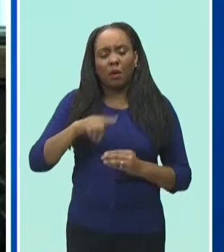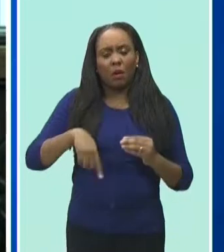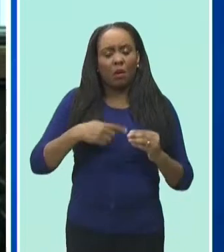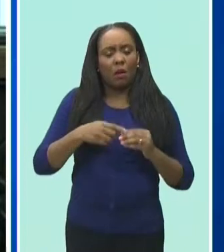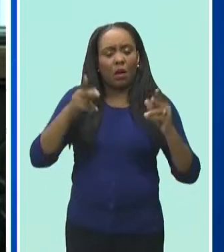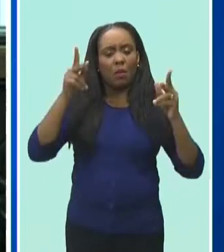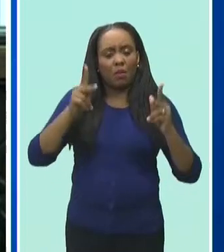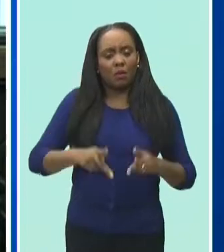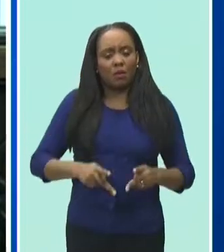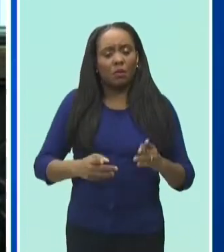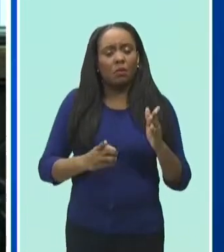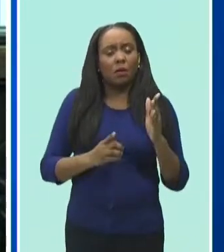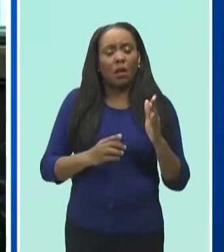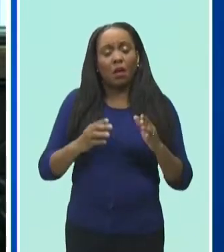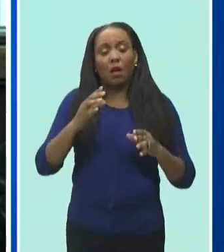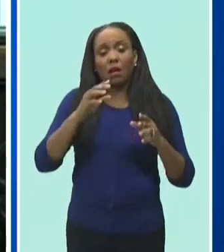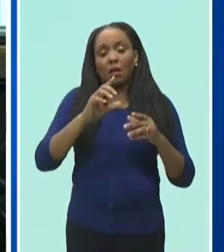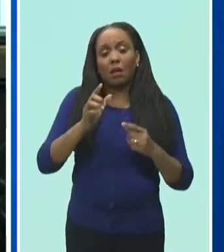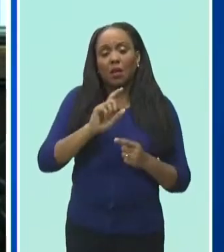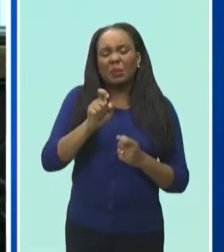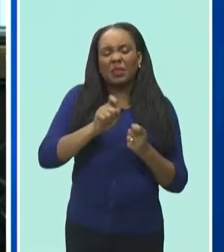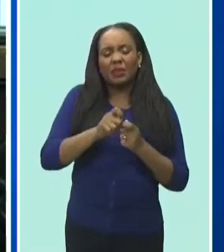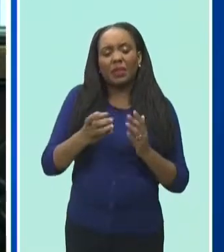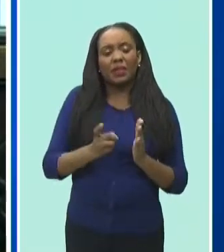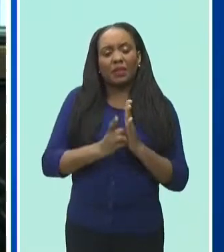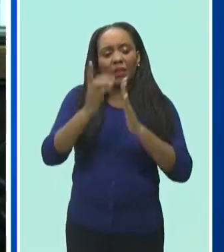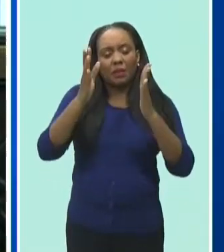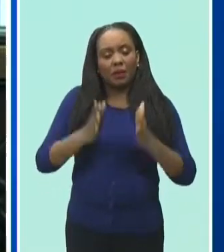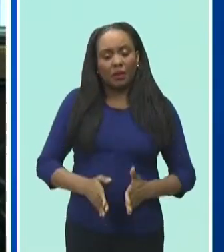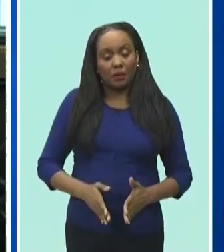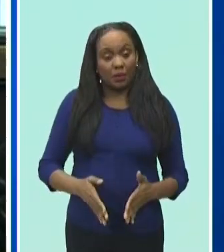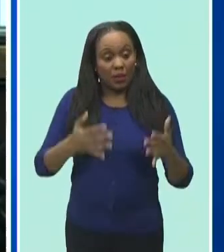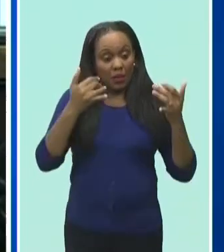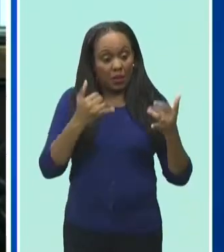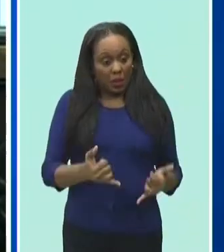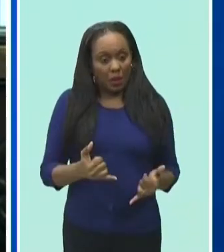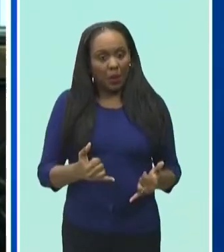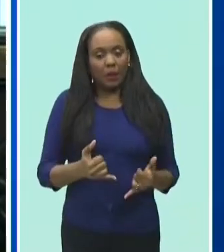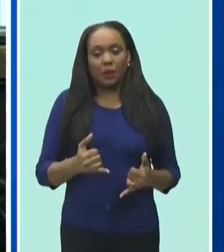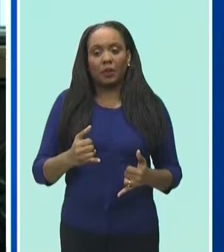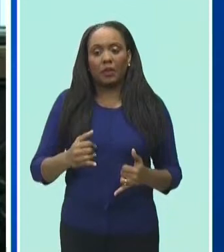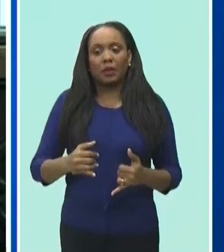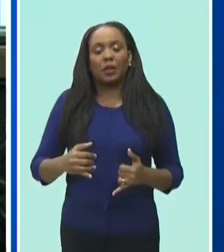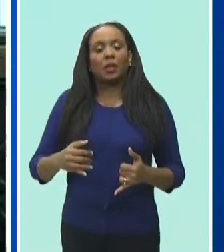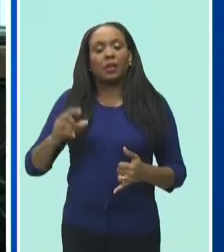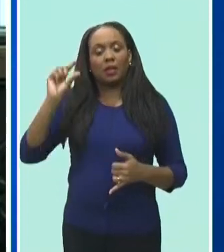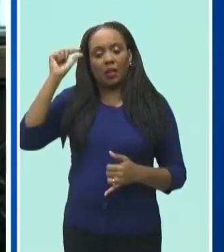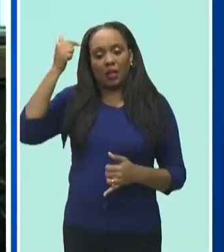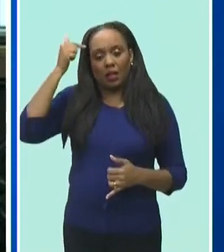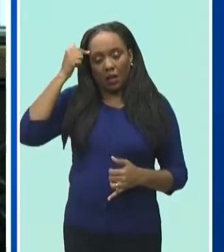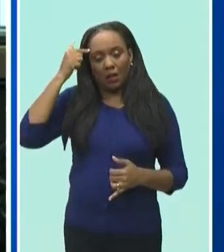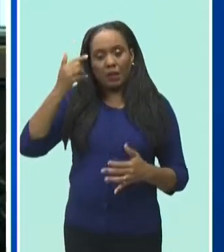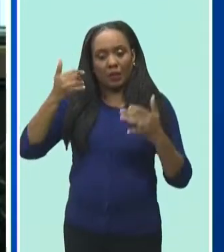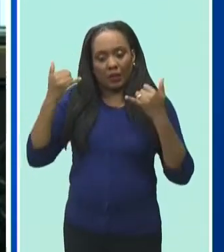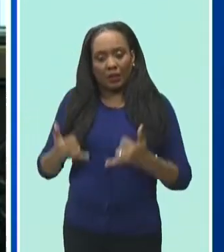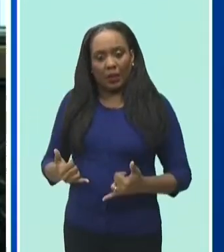in this country. Now, in the office of government, that seems not to be the